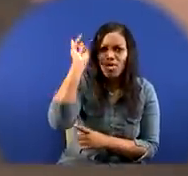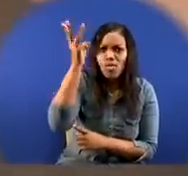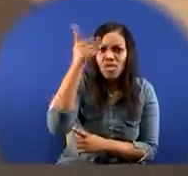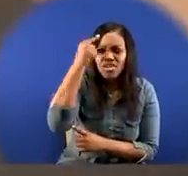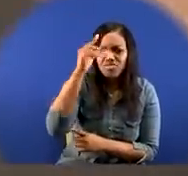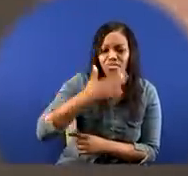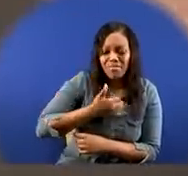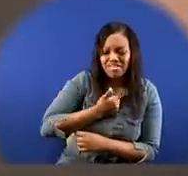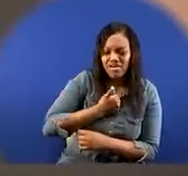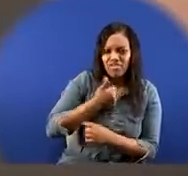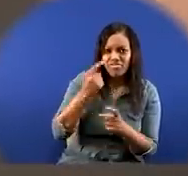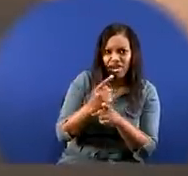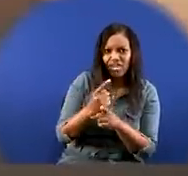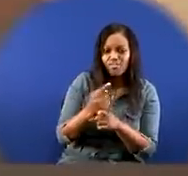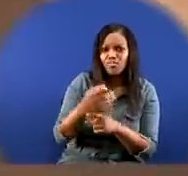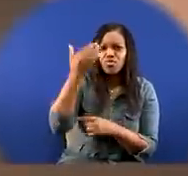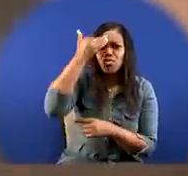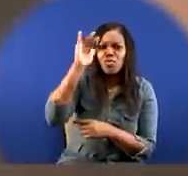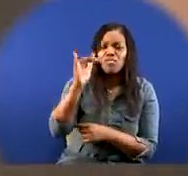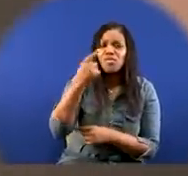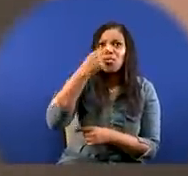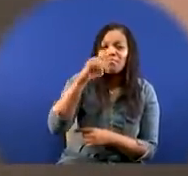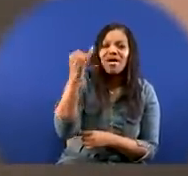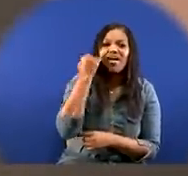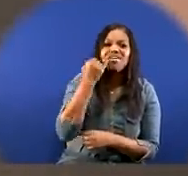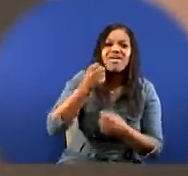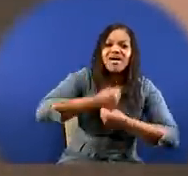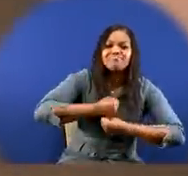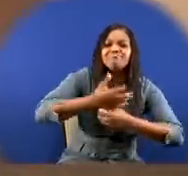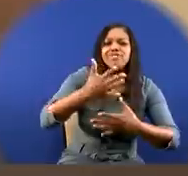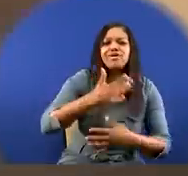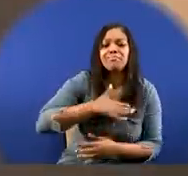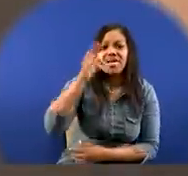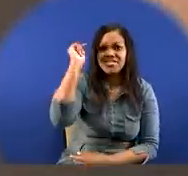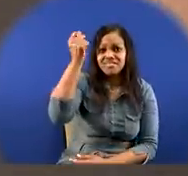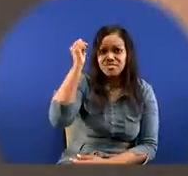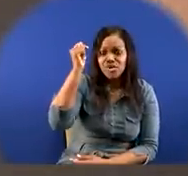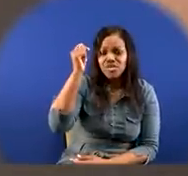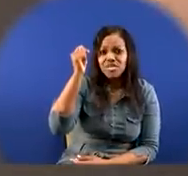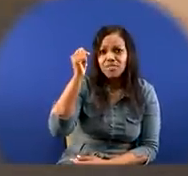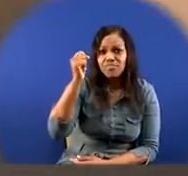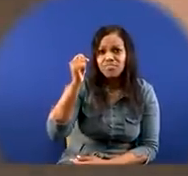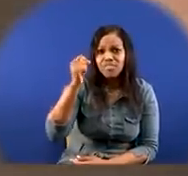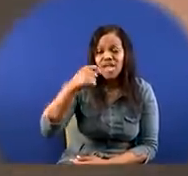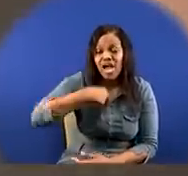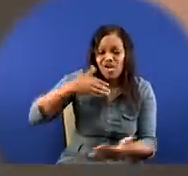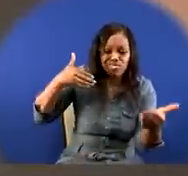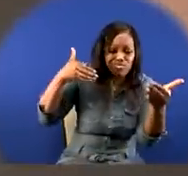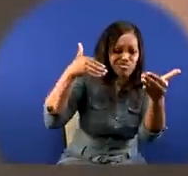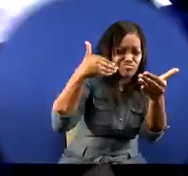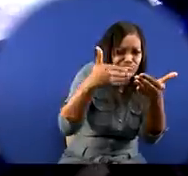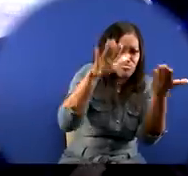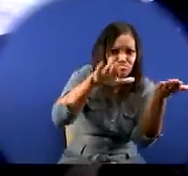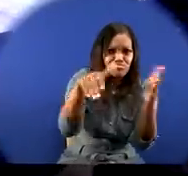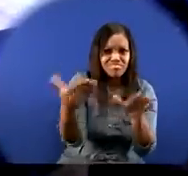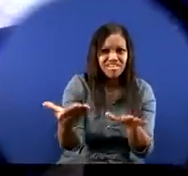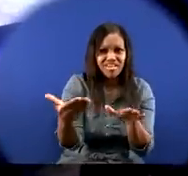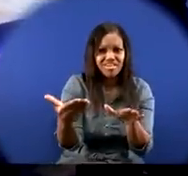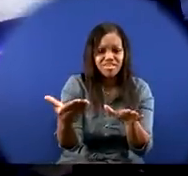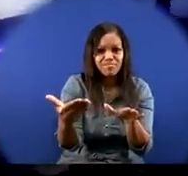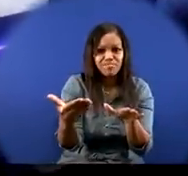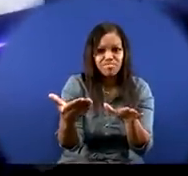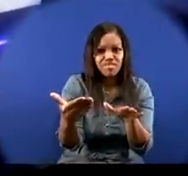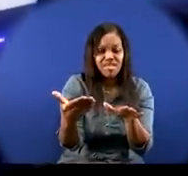for myself. You don't mind if I tell my testimony. I was almost dead